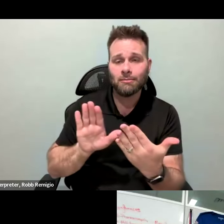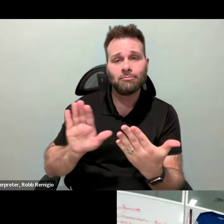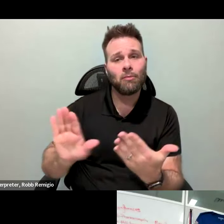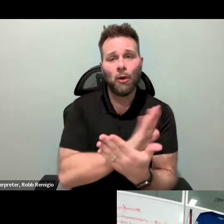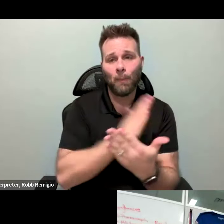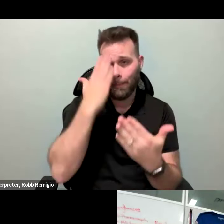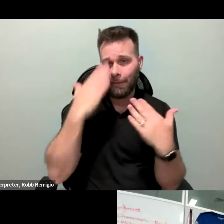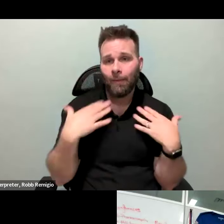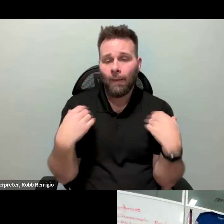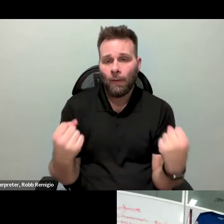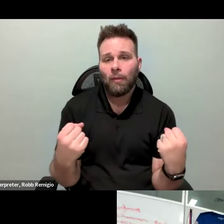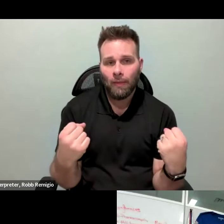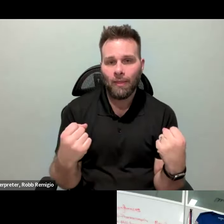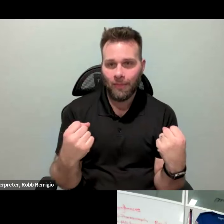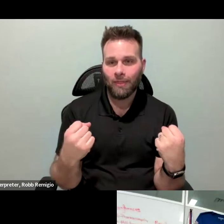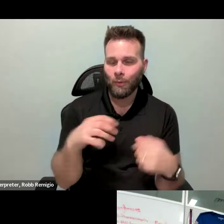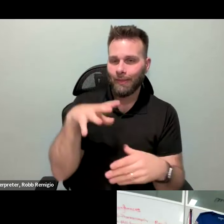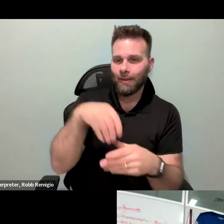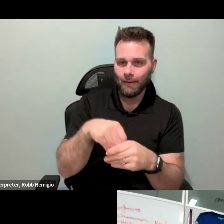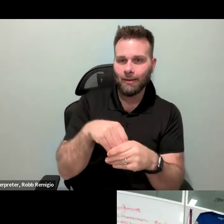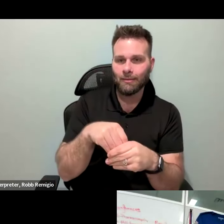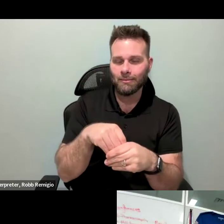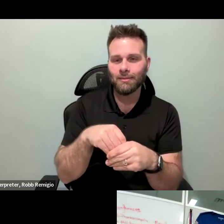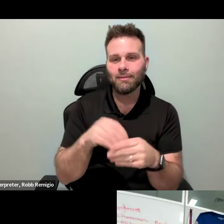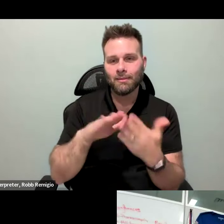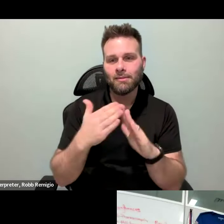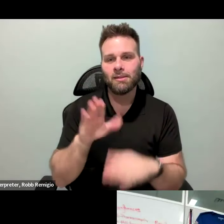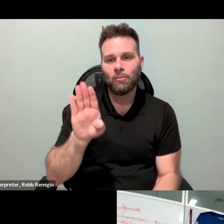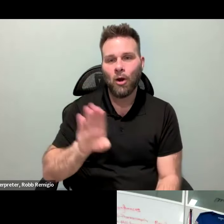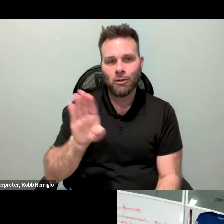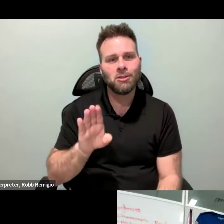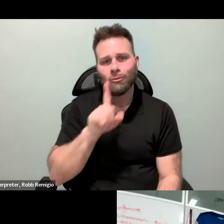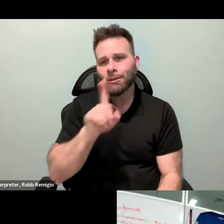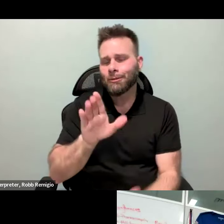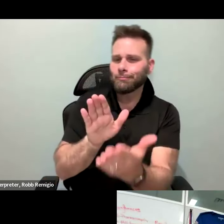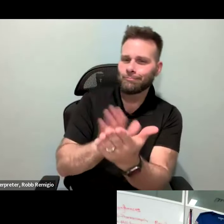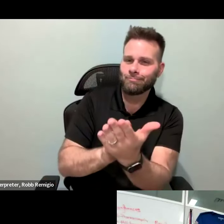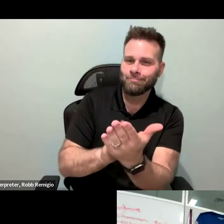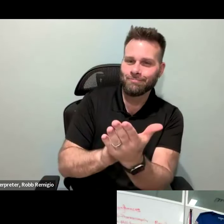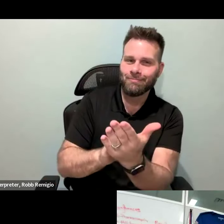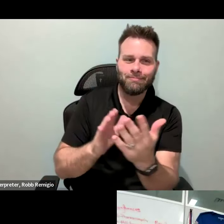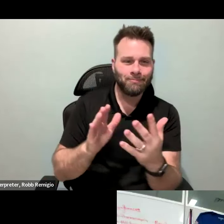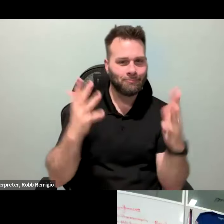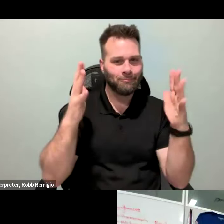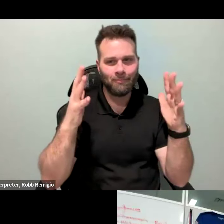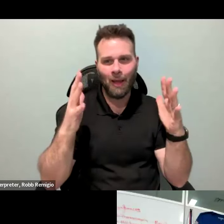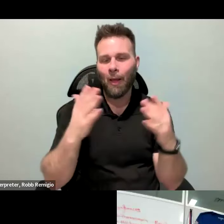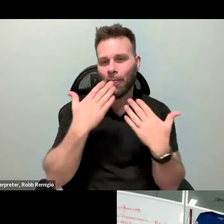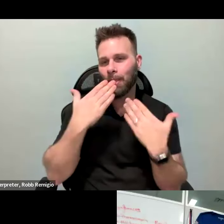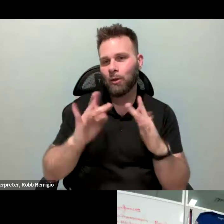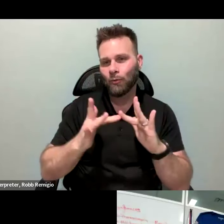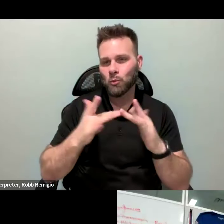city of Boston. We really appreciate you. And if we can just kind of give a clap or a virtual, thank you to Dr.